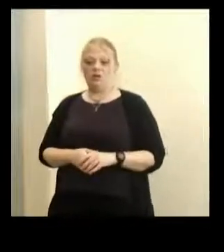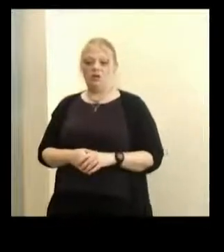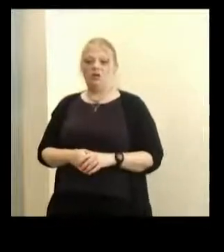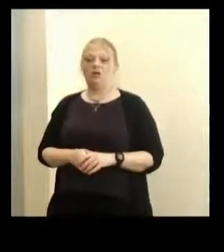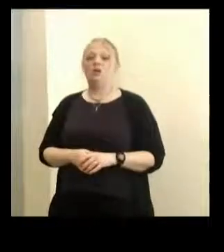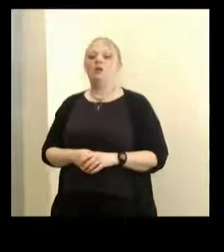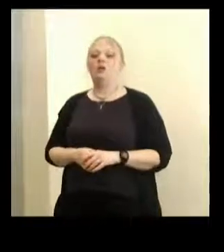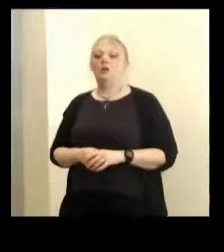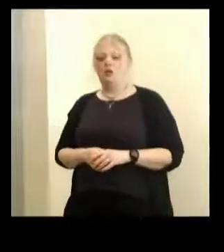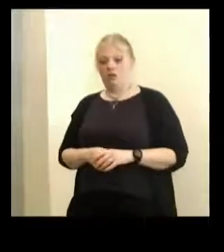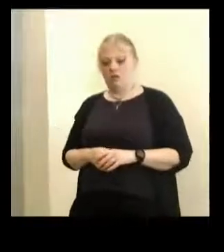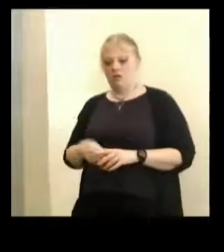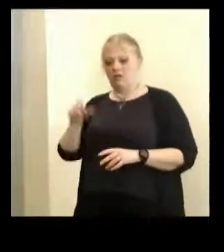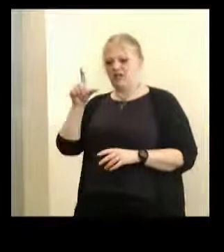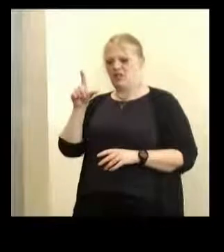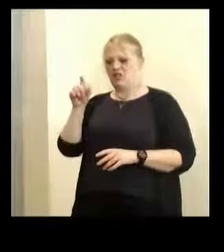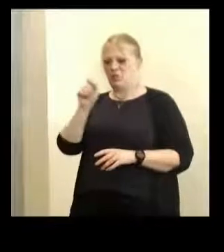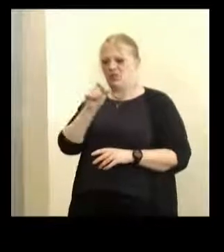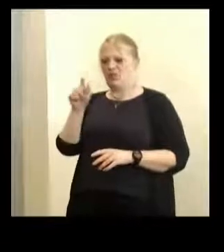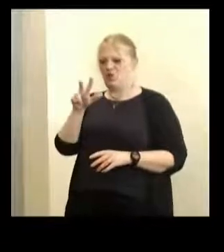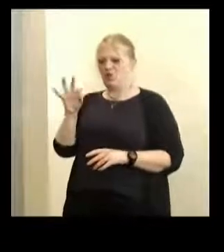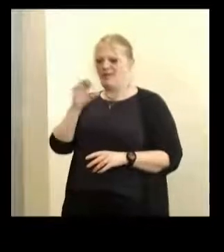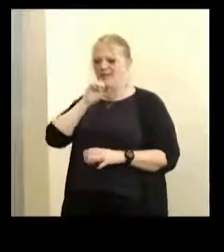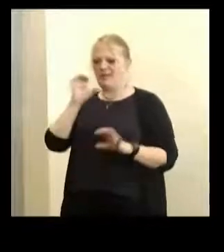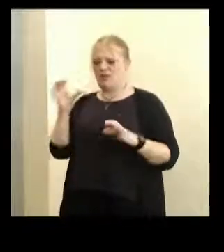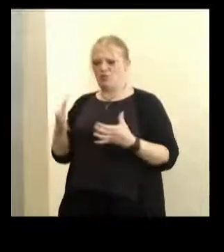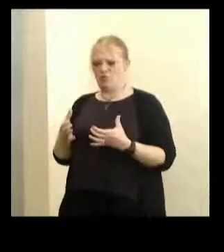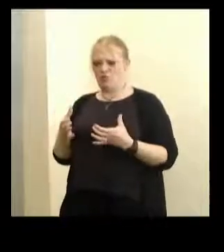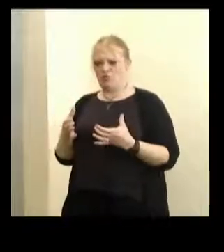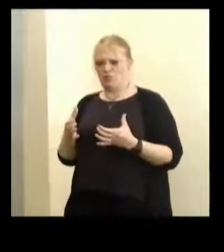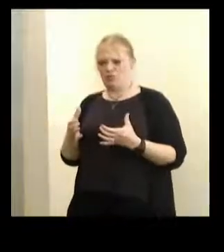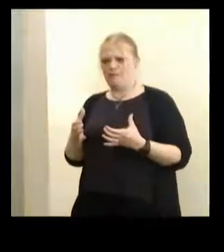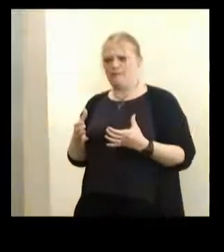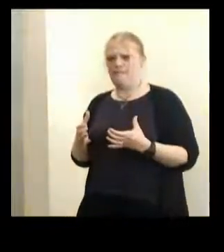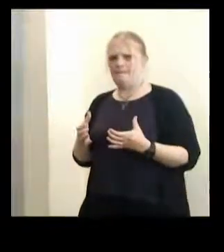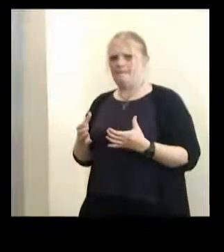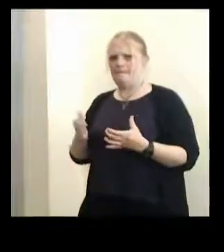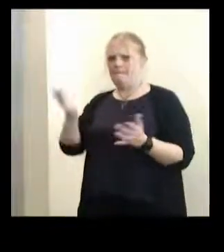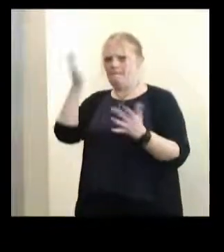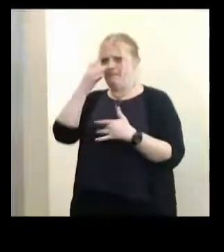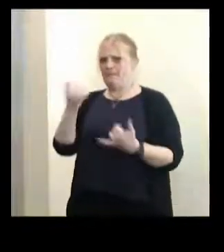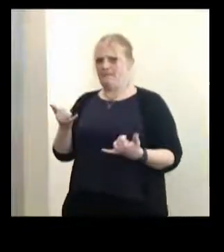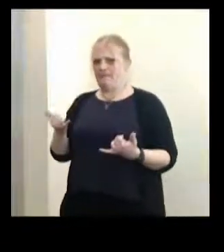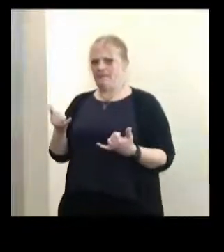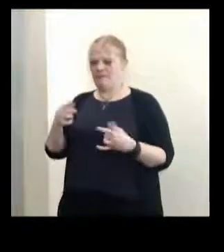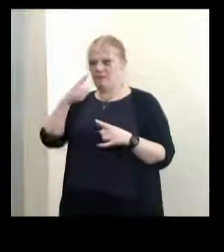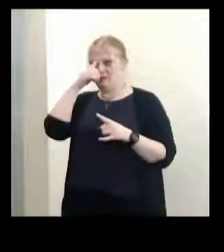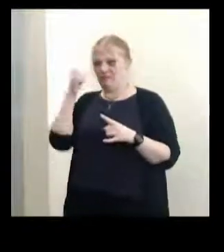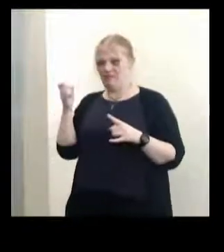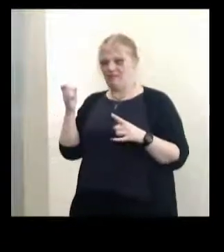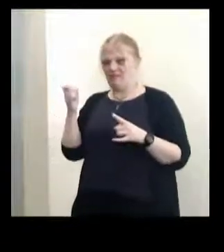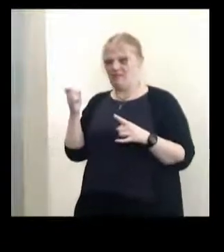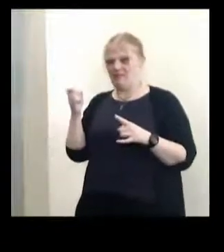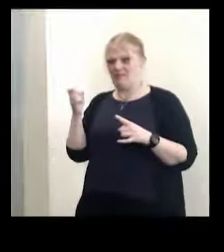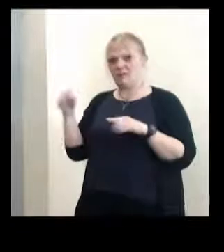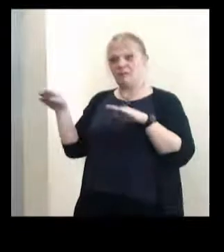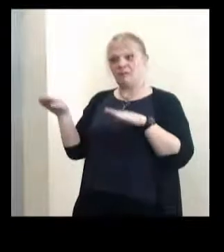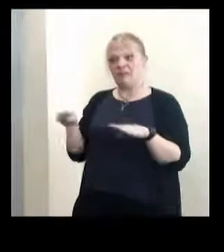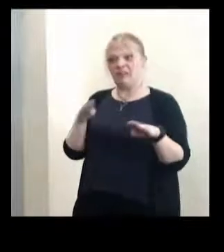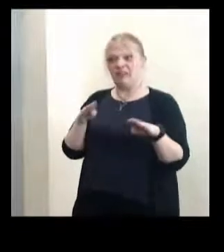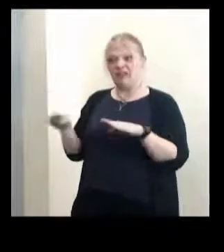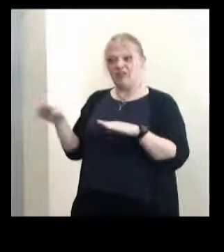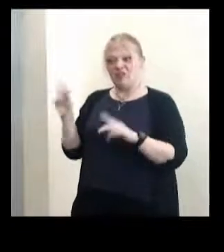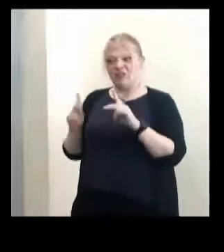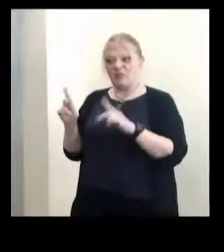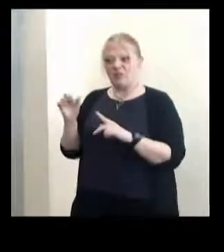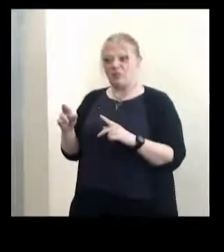that 20 to 39 age group that is getting sick now, is that because of the behavior of those people, or is